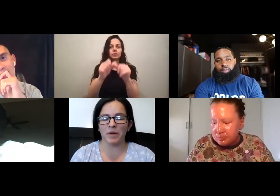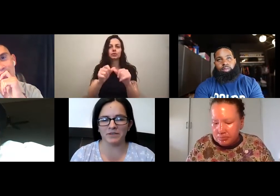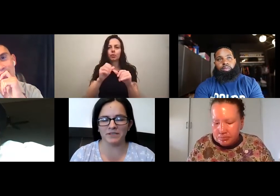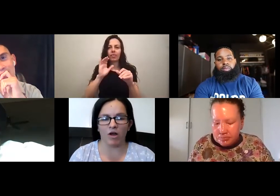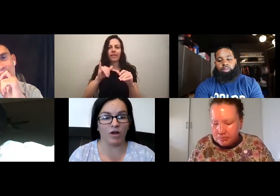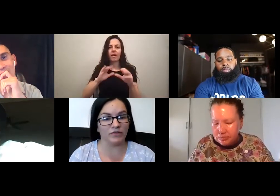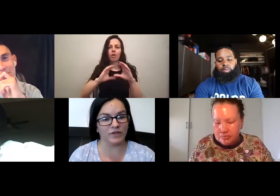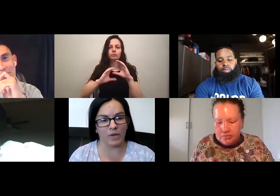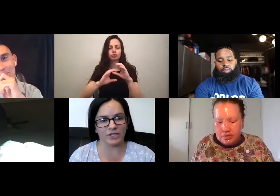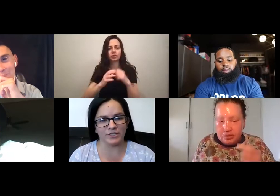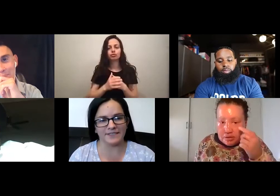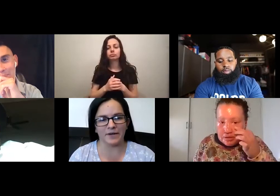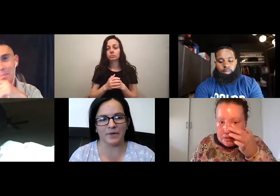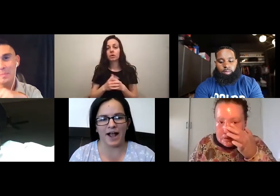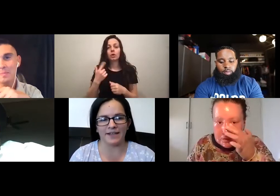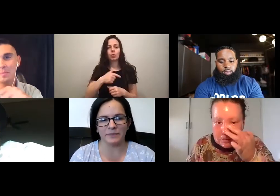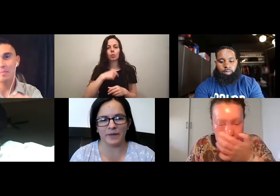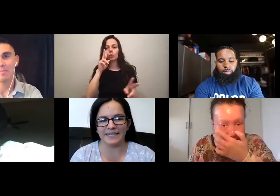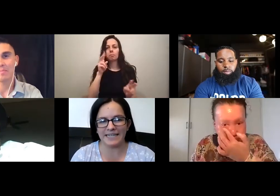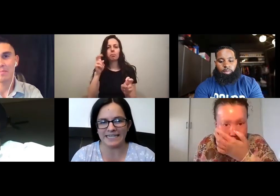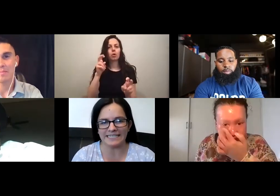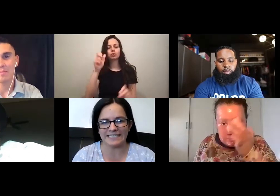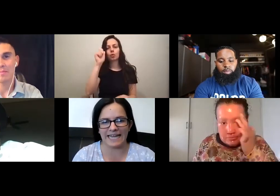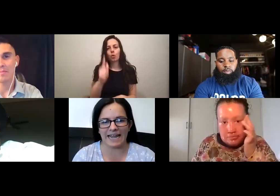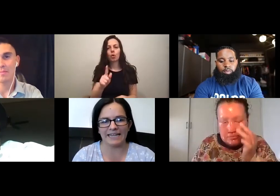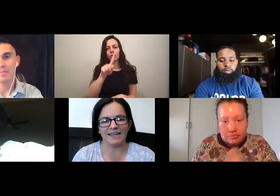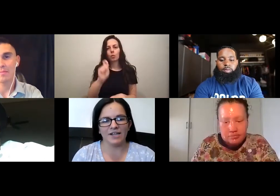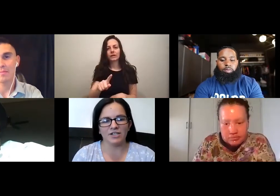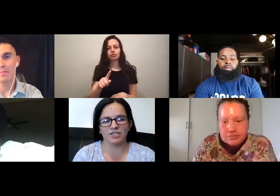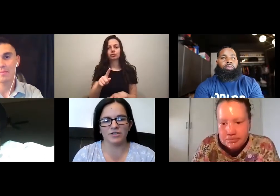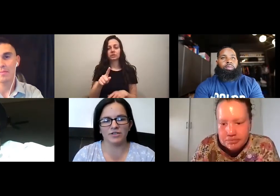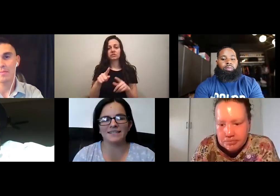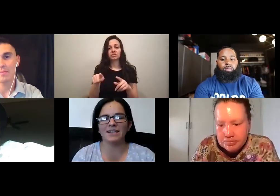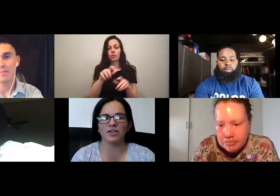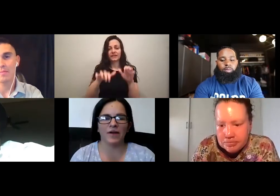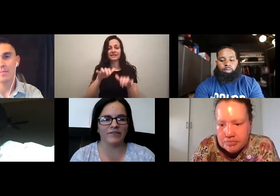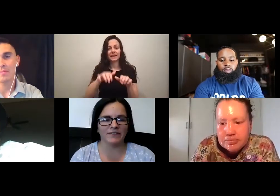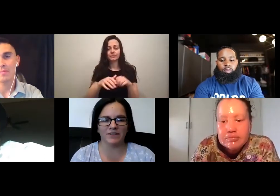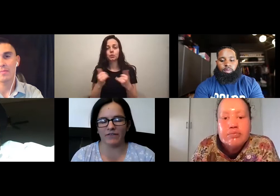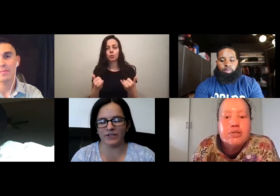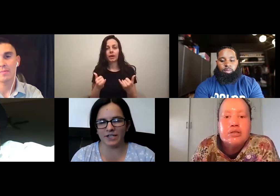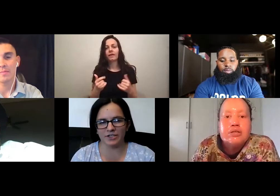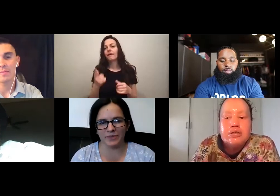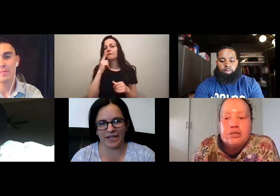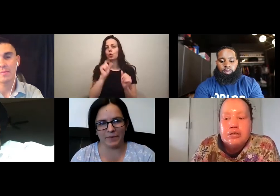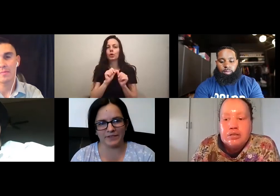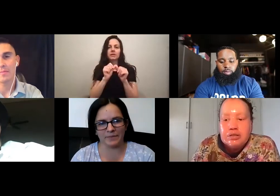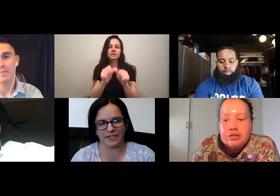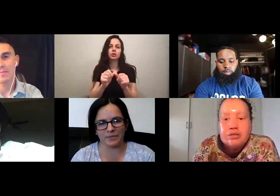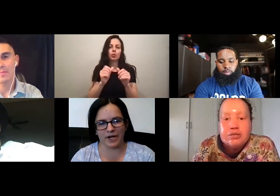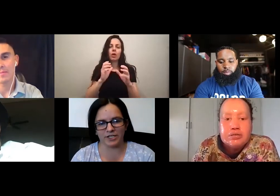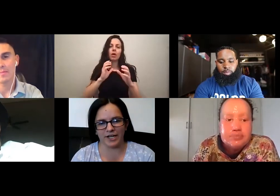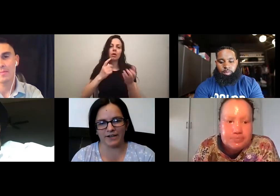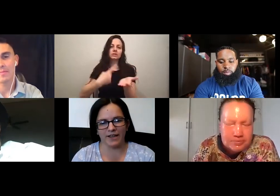be posting all of the questions that were asked by attendees today to continue having this conversation about ableism